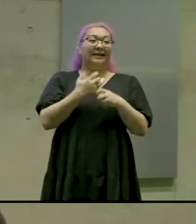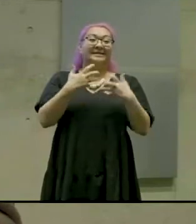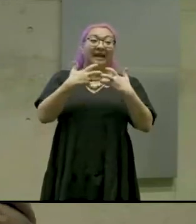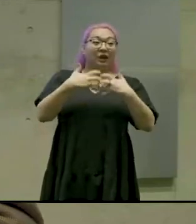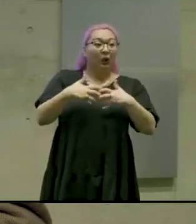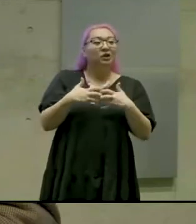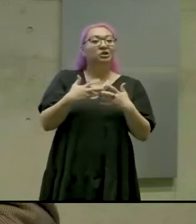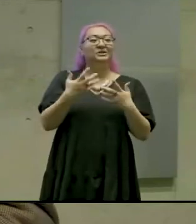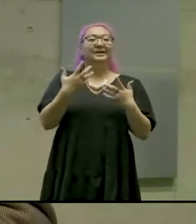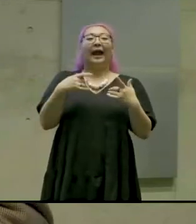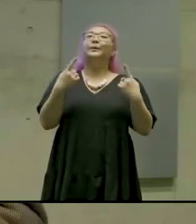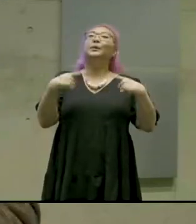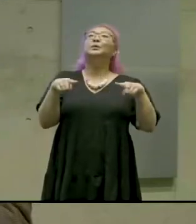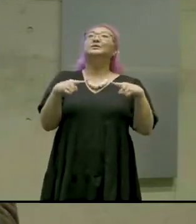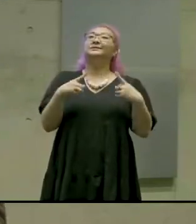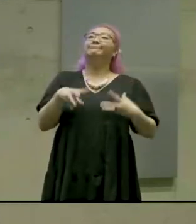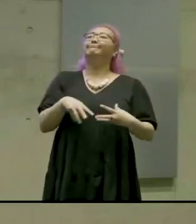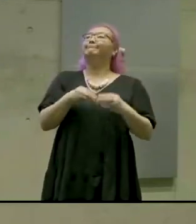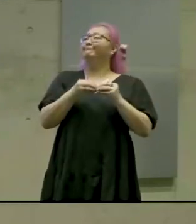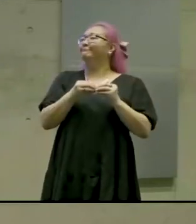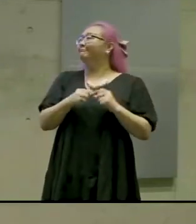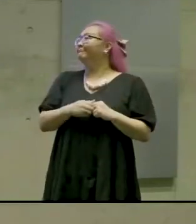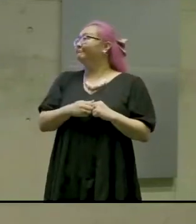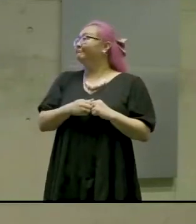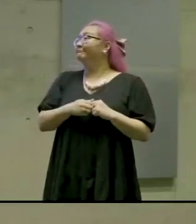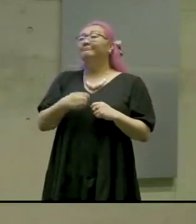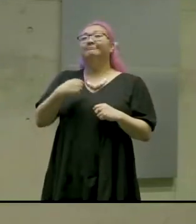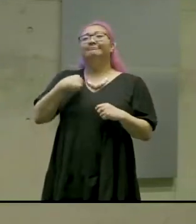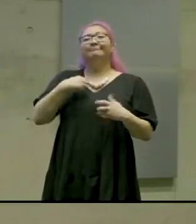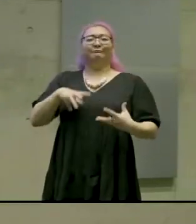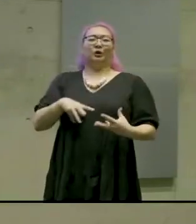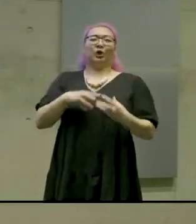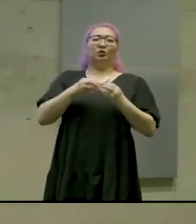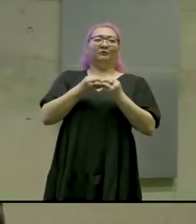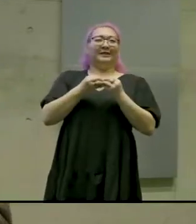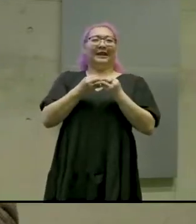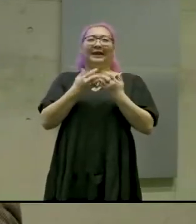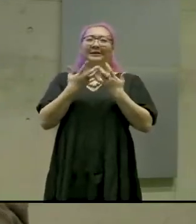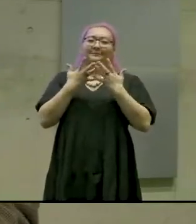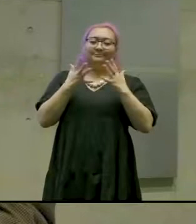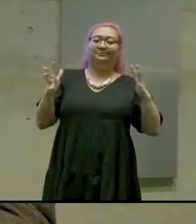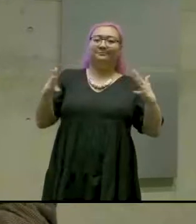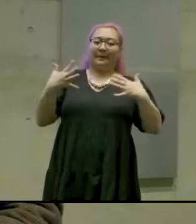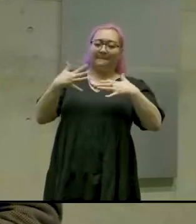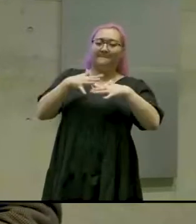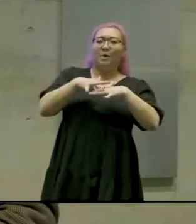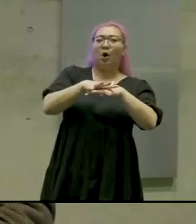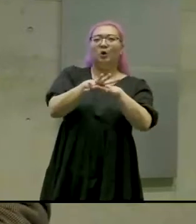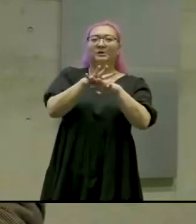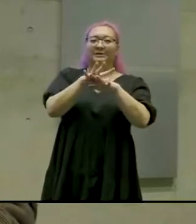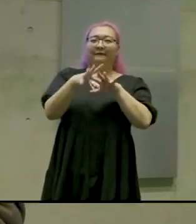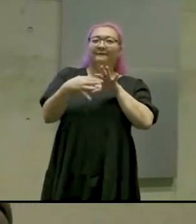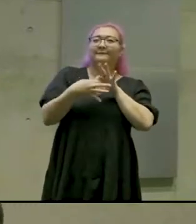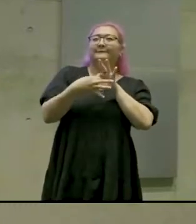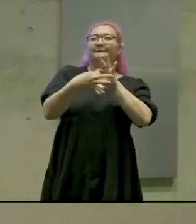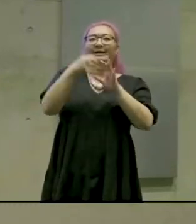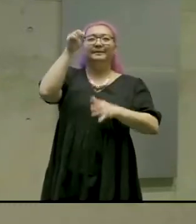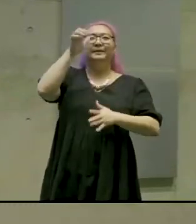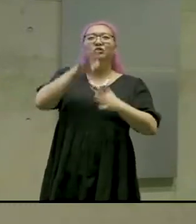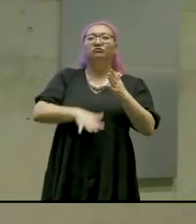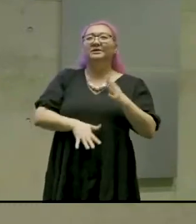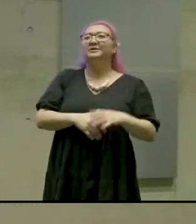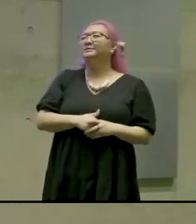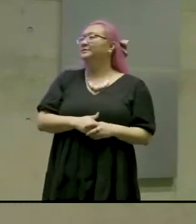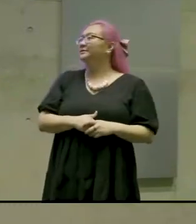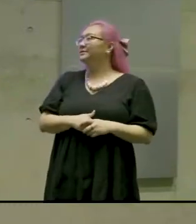My work is focused on creating interactive, immersive experiences based on personal stories. I've worked with Punch Drunk,